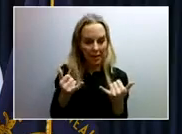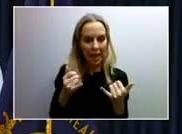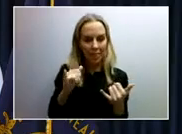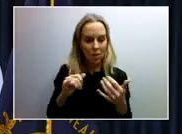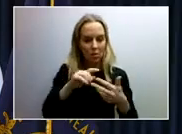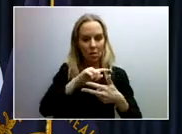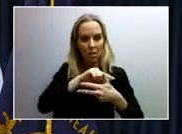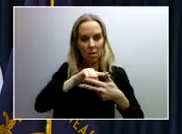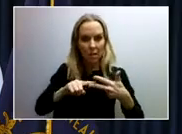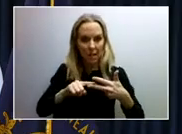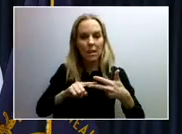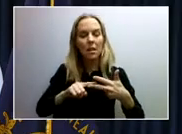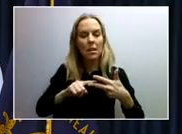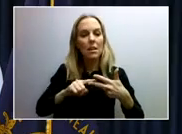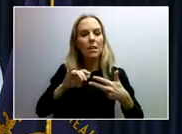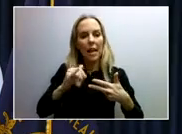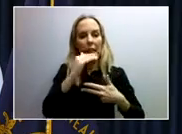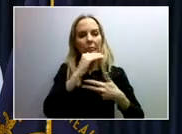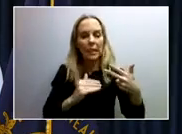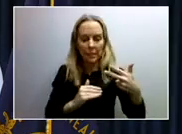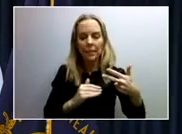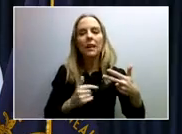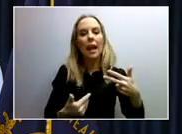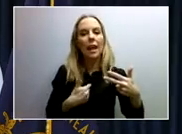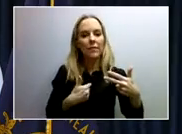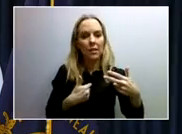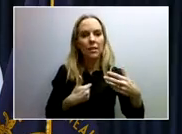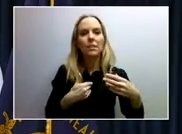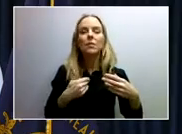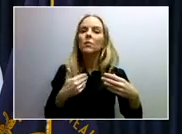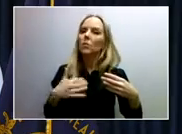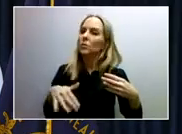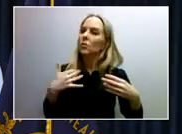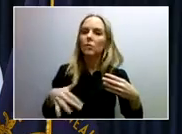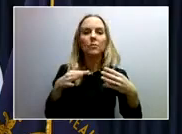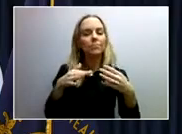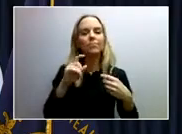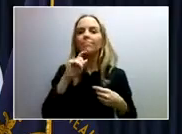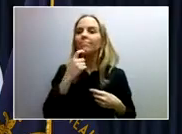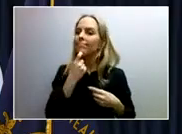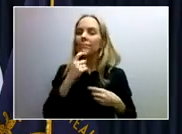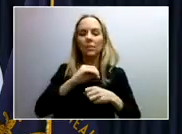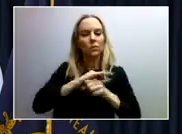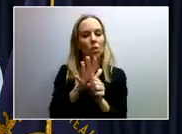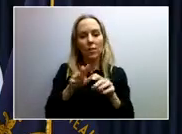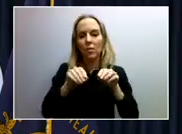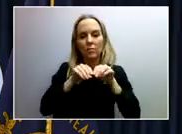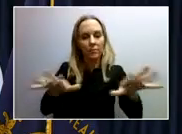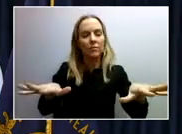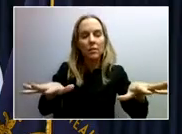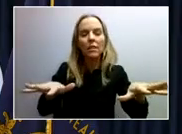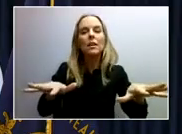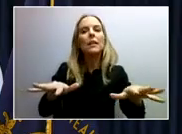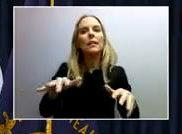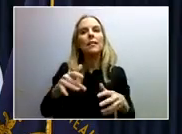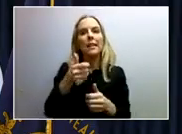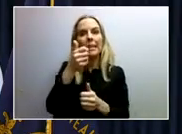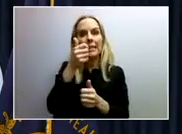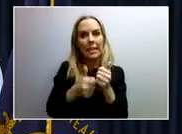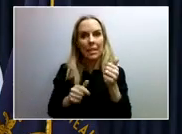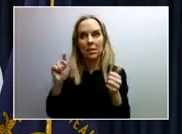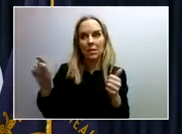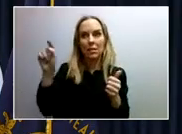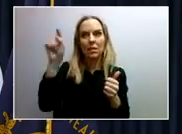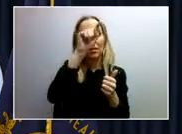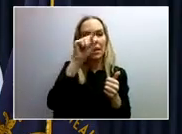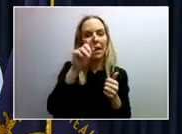list. It appears that we have significant COVID outbreak. Each of the facilities have more than 200 pending